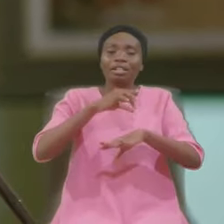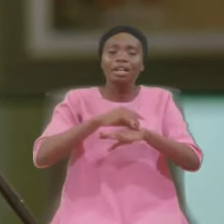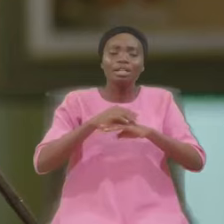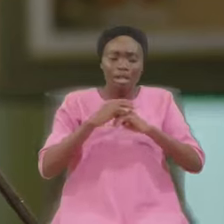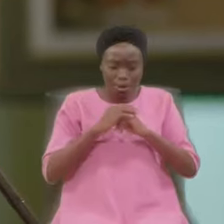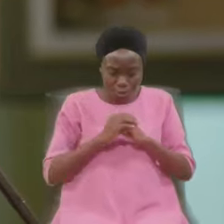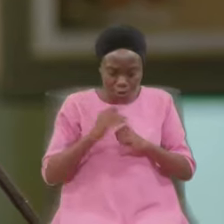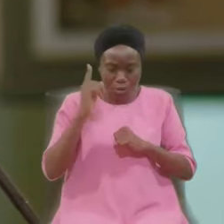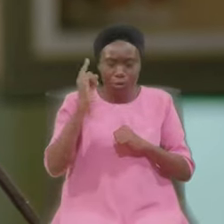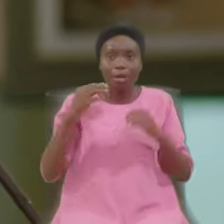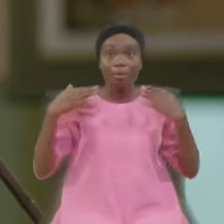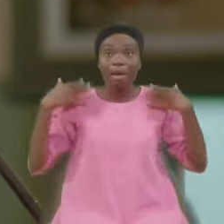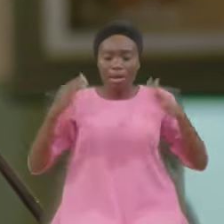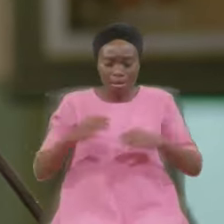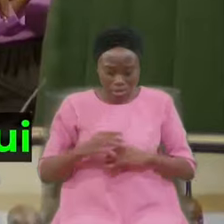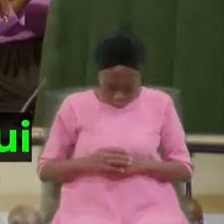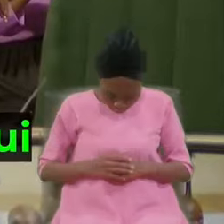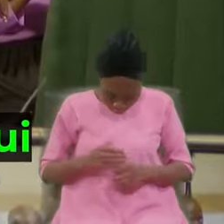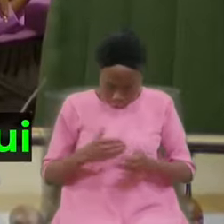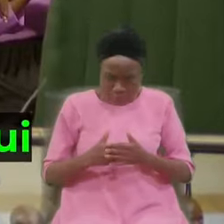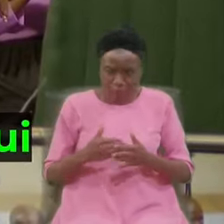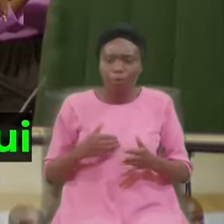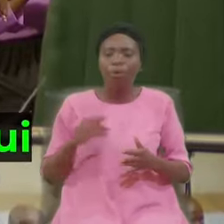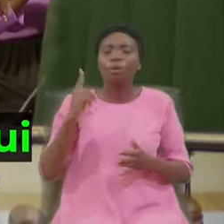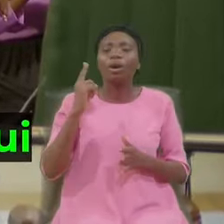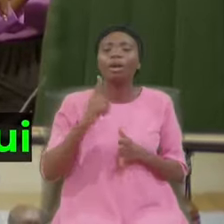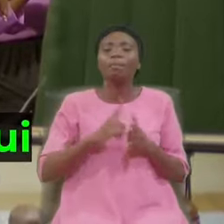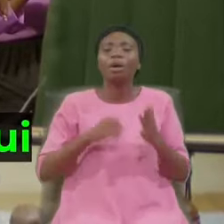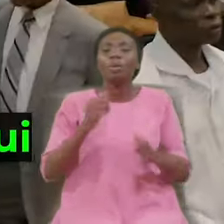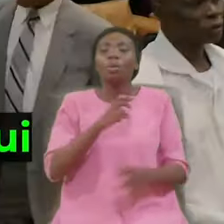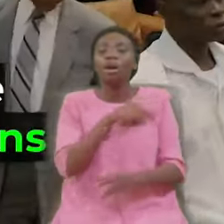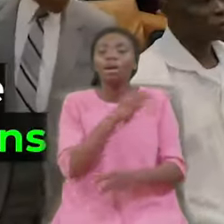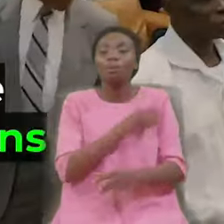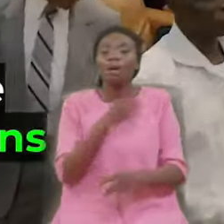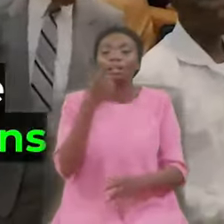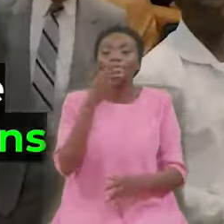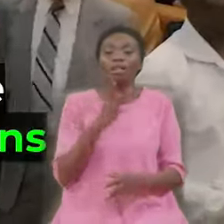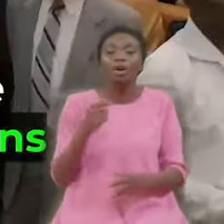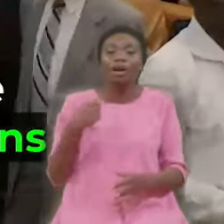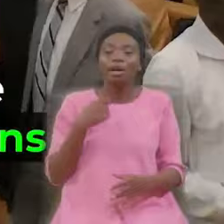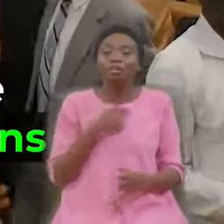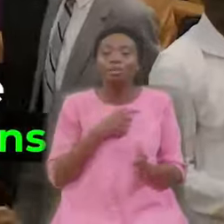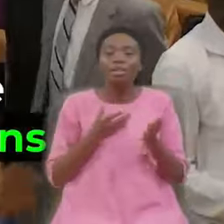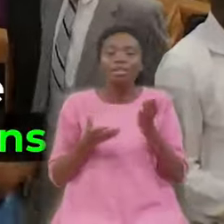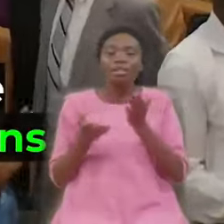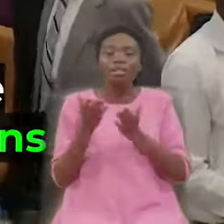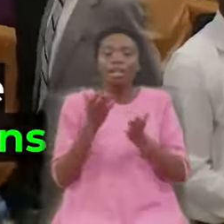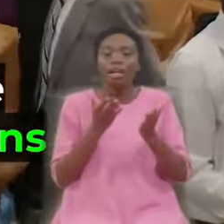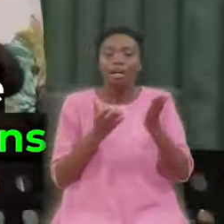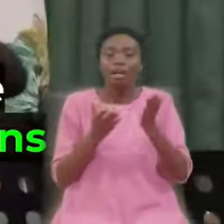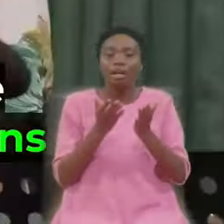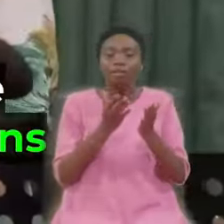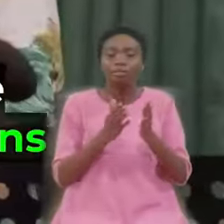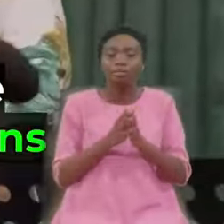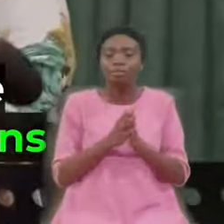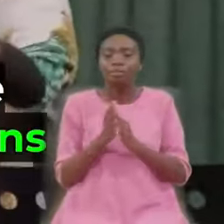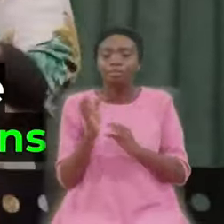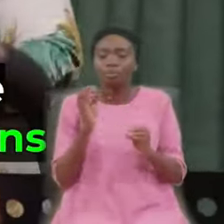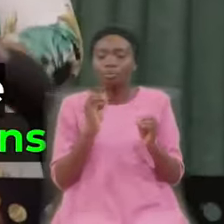Heaven and earth adore him, angels bow before him. What a mighty God we serve! Praise